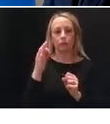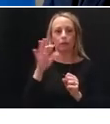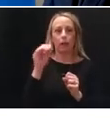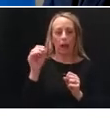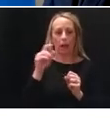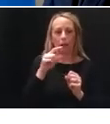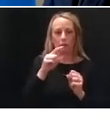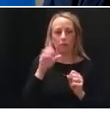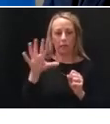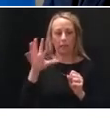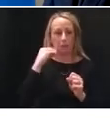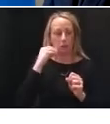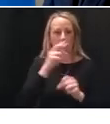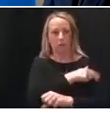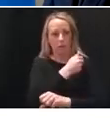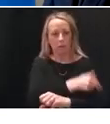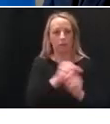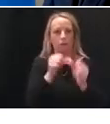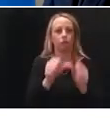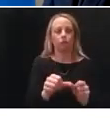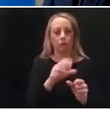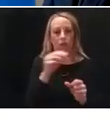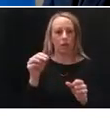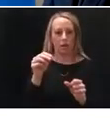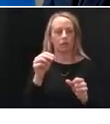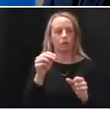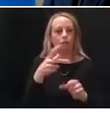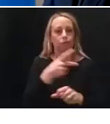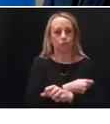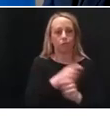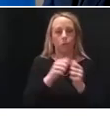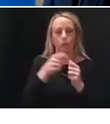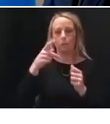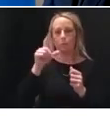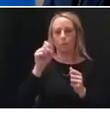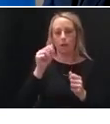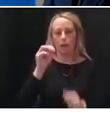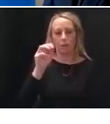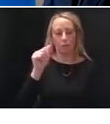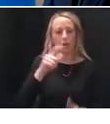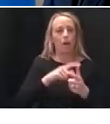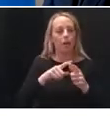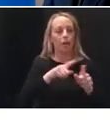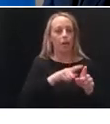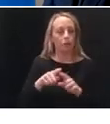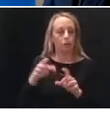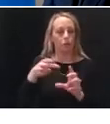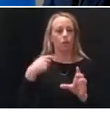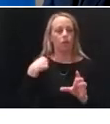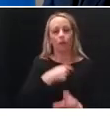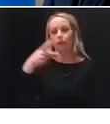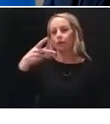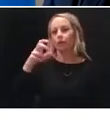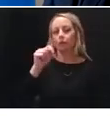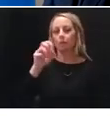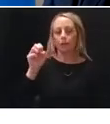and convalescent plasma. And then we also have Pete Lux of the Mississippi Valley Regional Blood Center, and he is